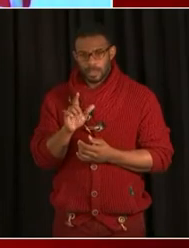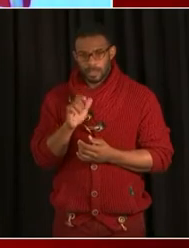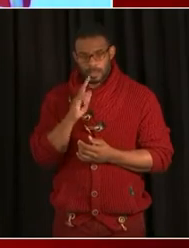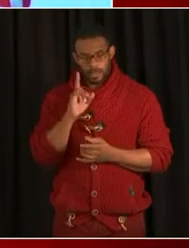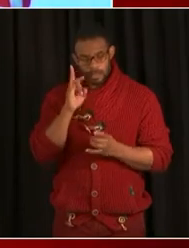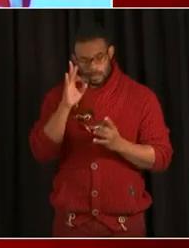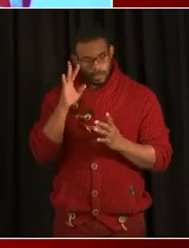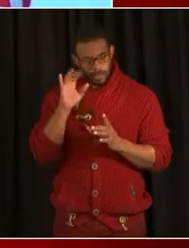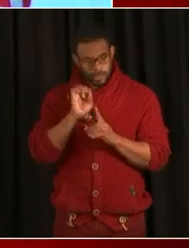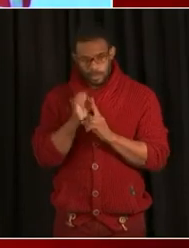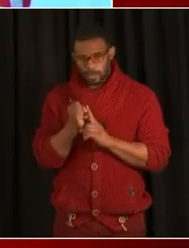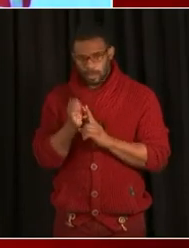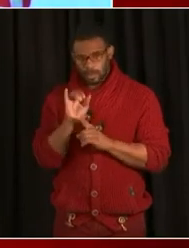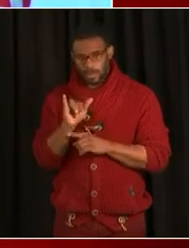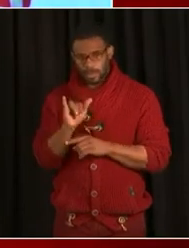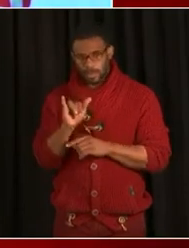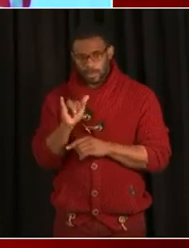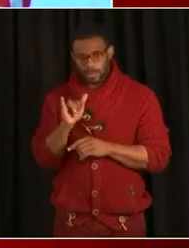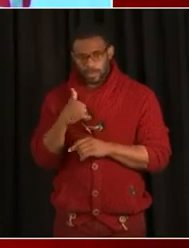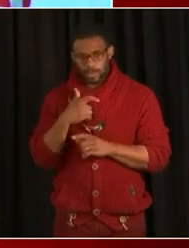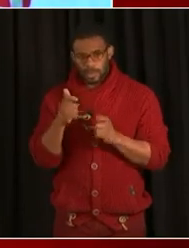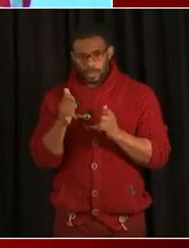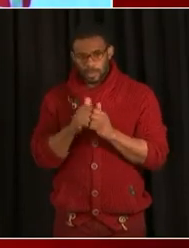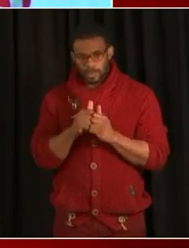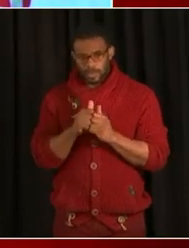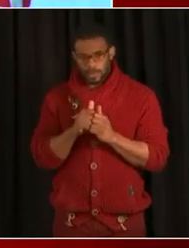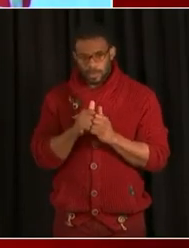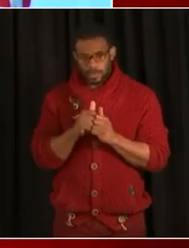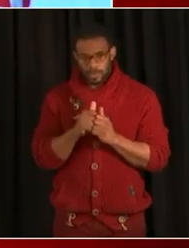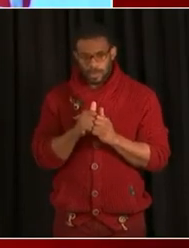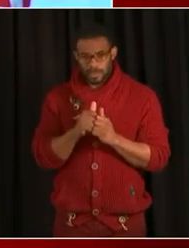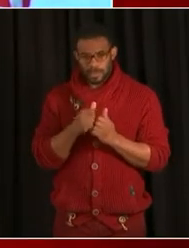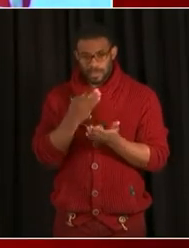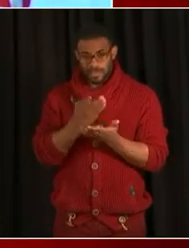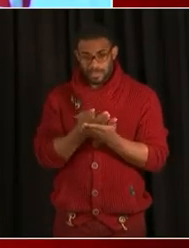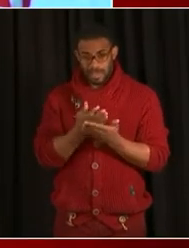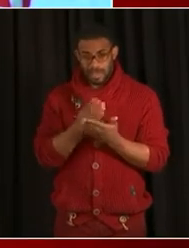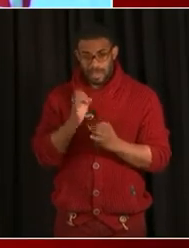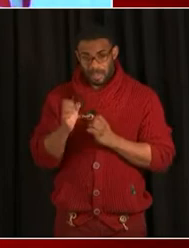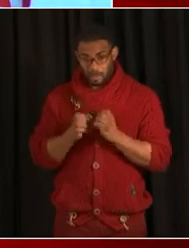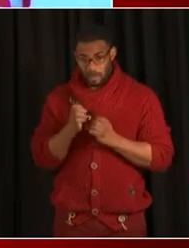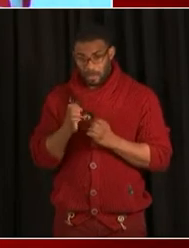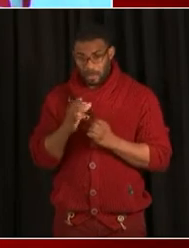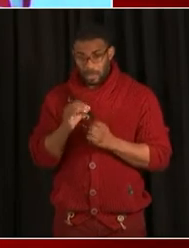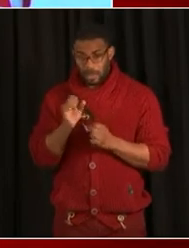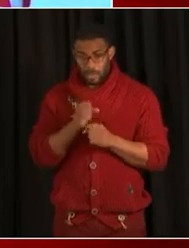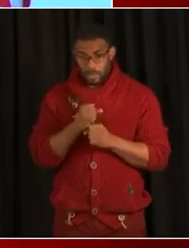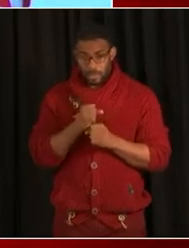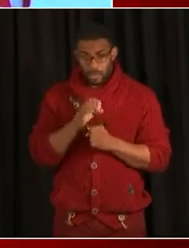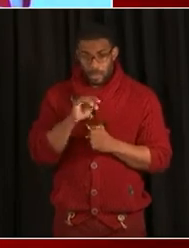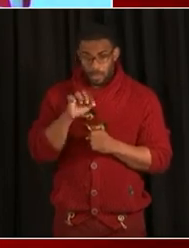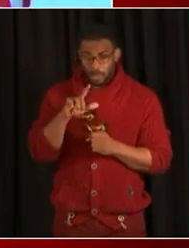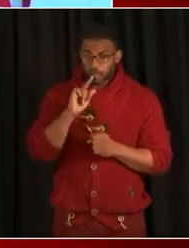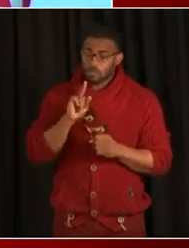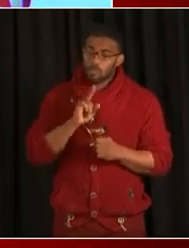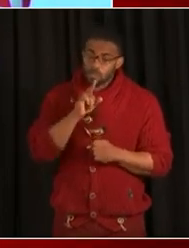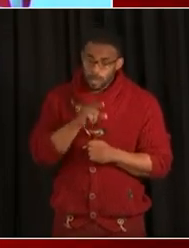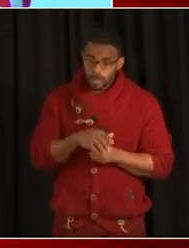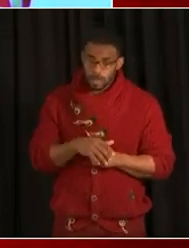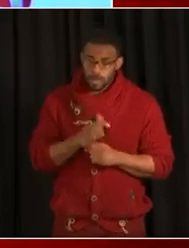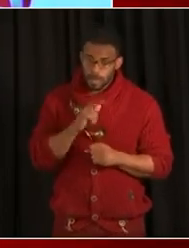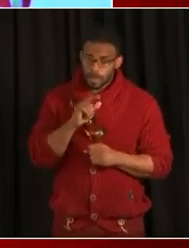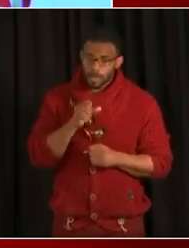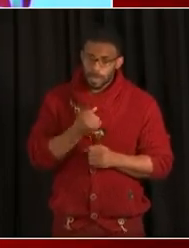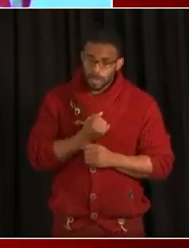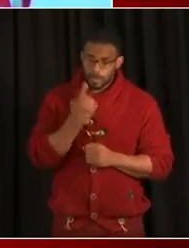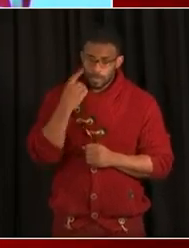this is a horrific situation that we're dealing with, and the financial and emotional and creative toll is real. I